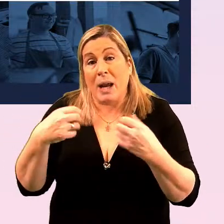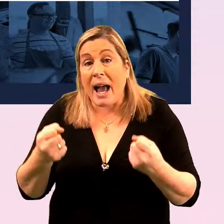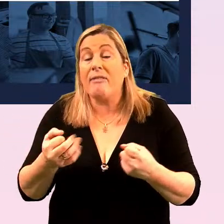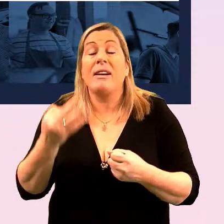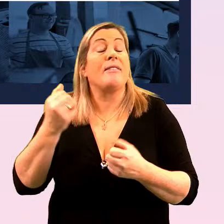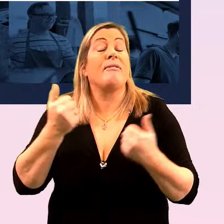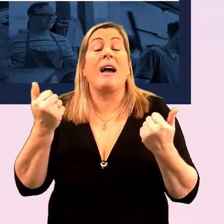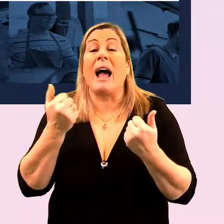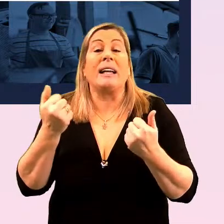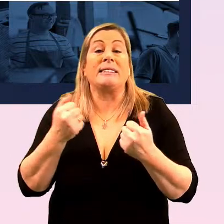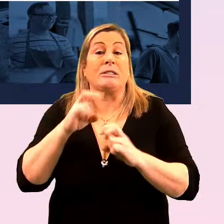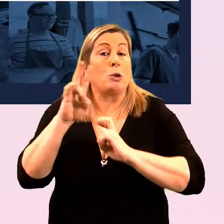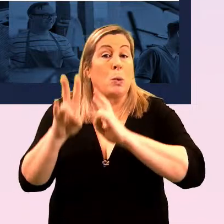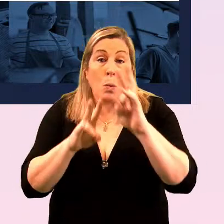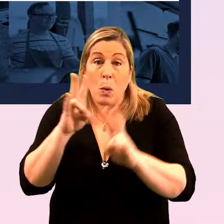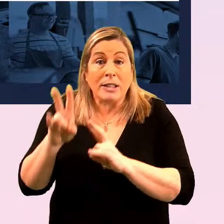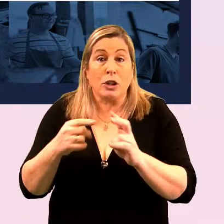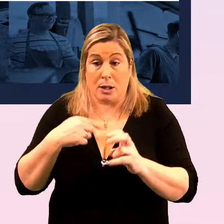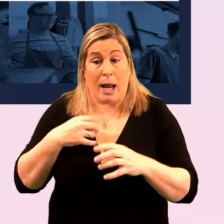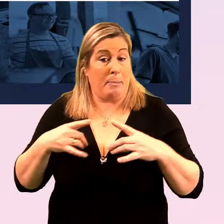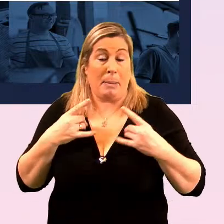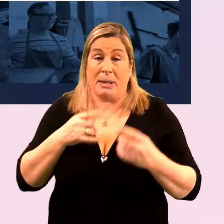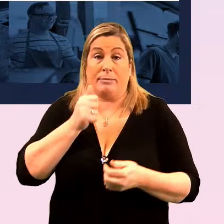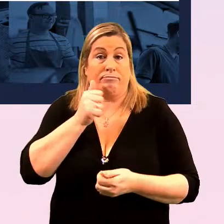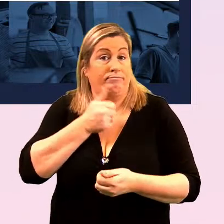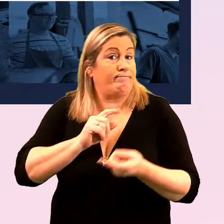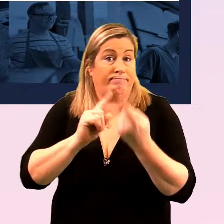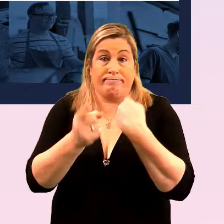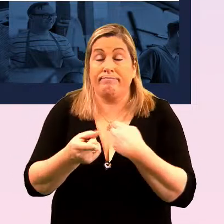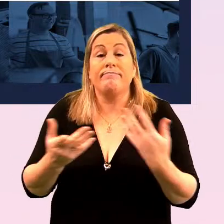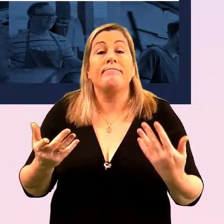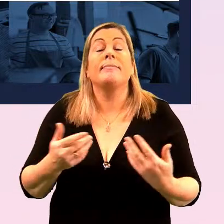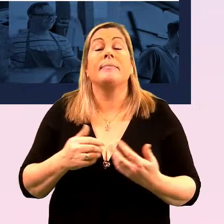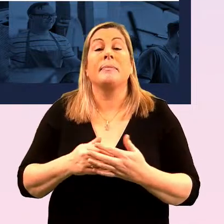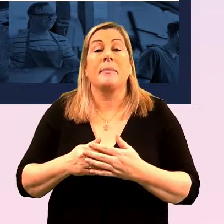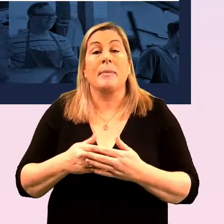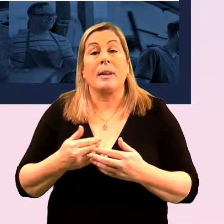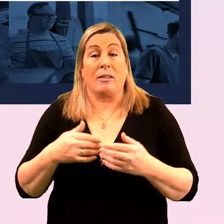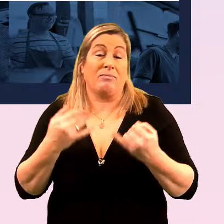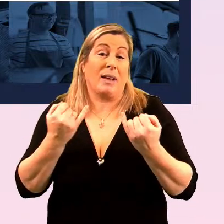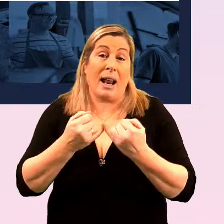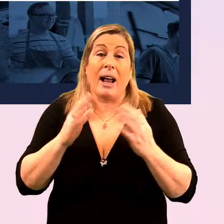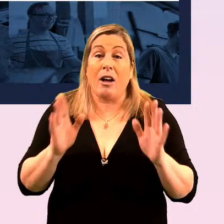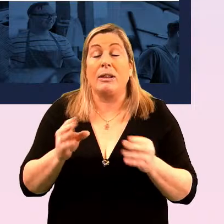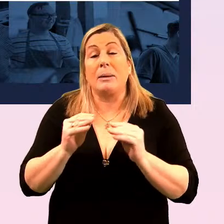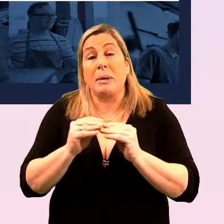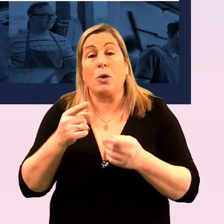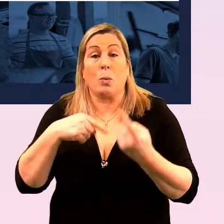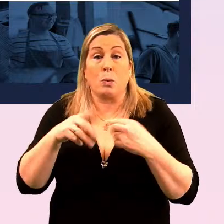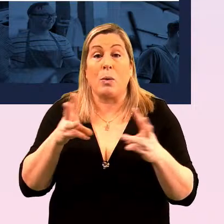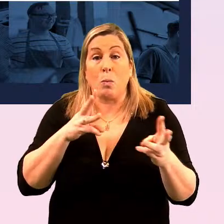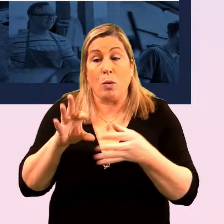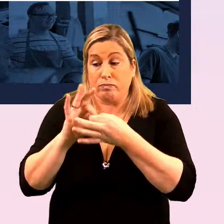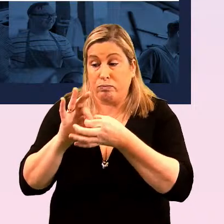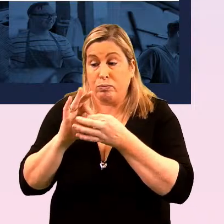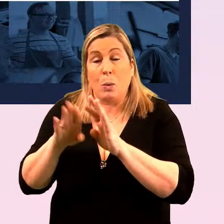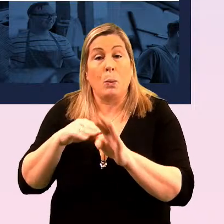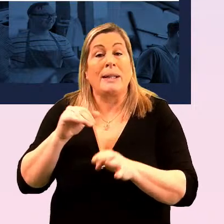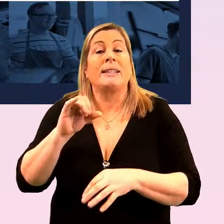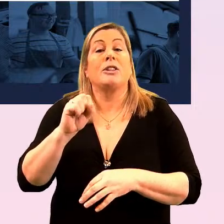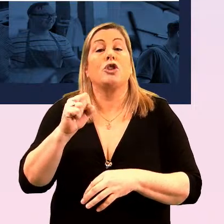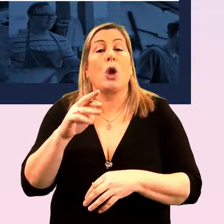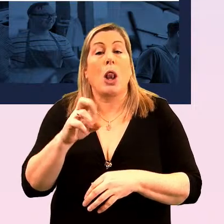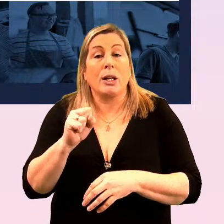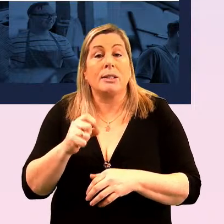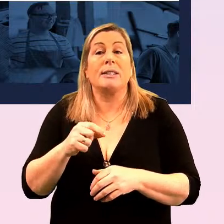issues or queries that you have, I'm happy to take any queries. Obviously, as I said, we work hand in glove with Solace, with the ETBs,